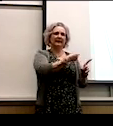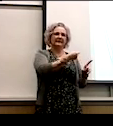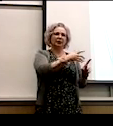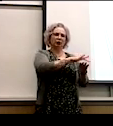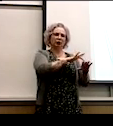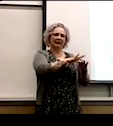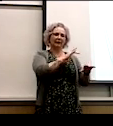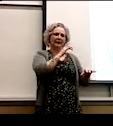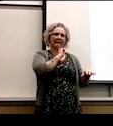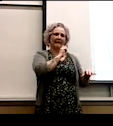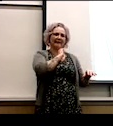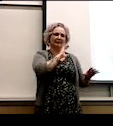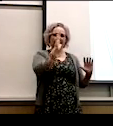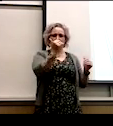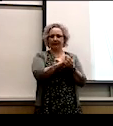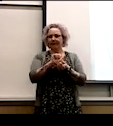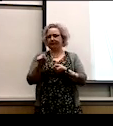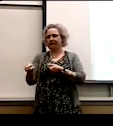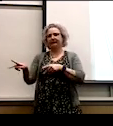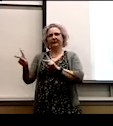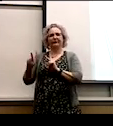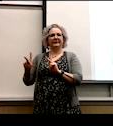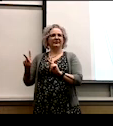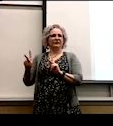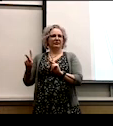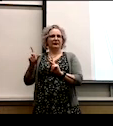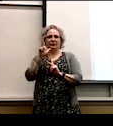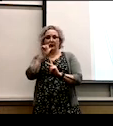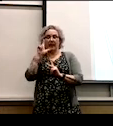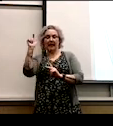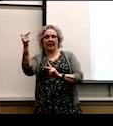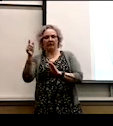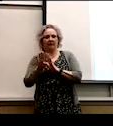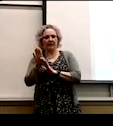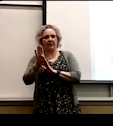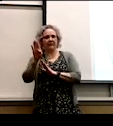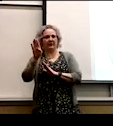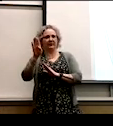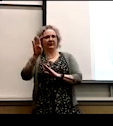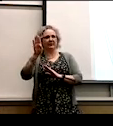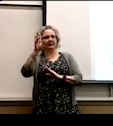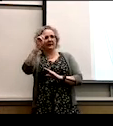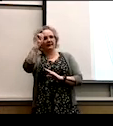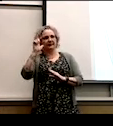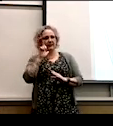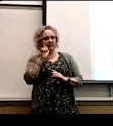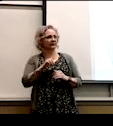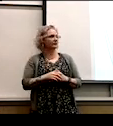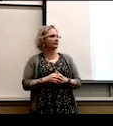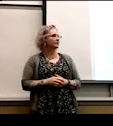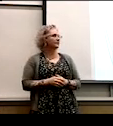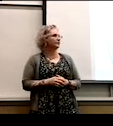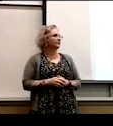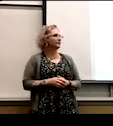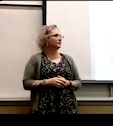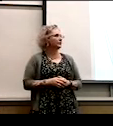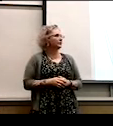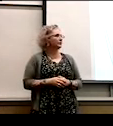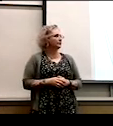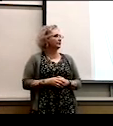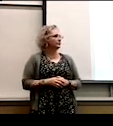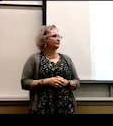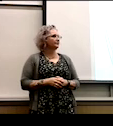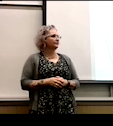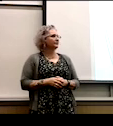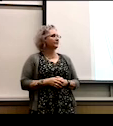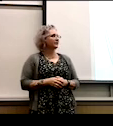issue that I'll talk about, I think, later, is people with Down syndrome, see, I say that they're the same as